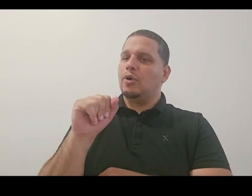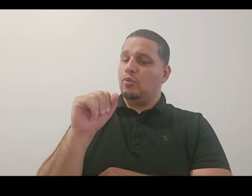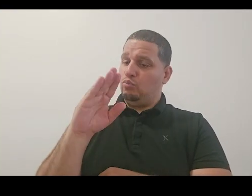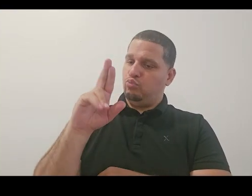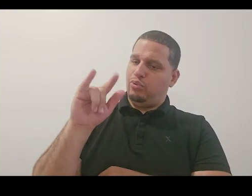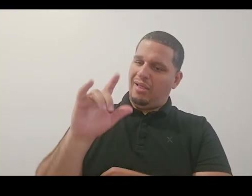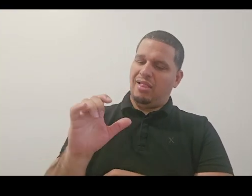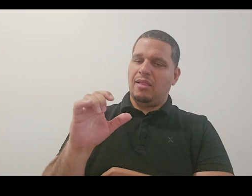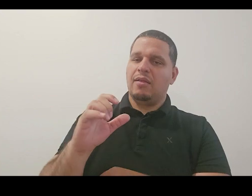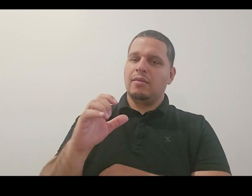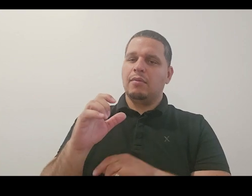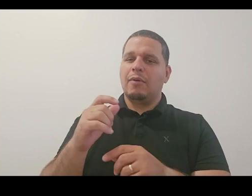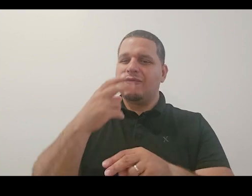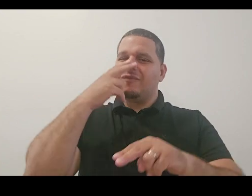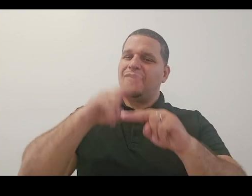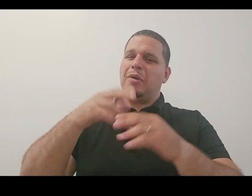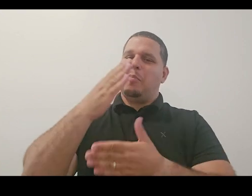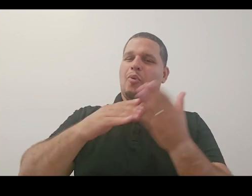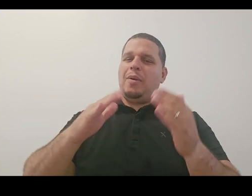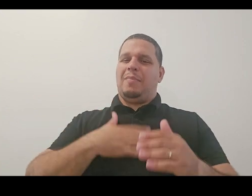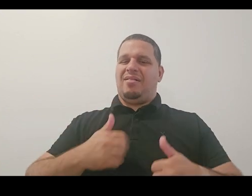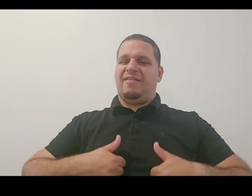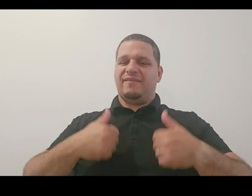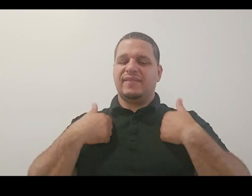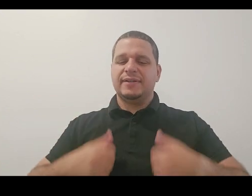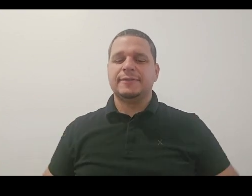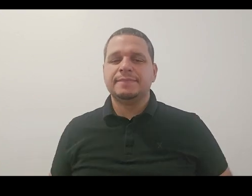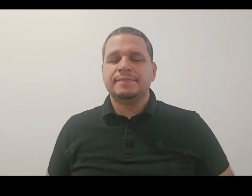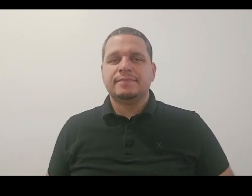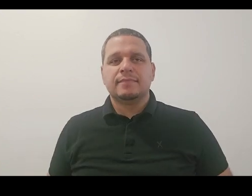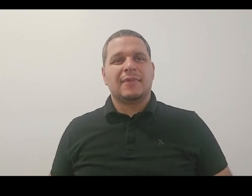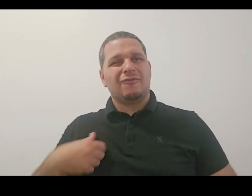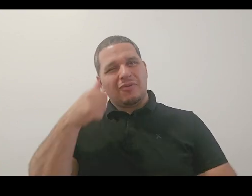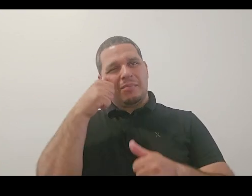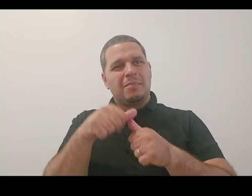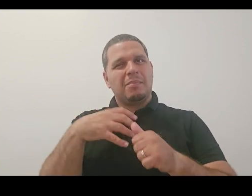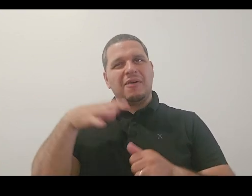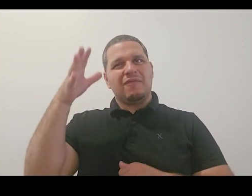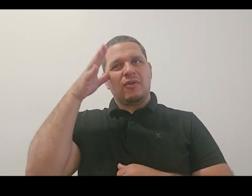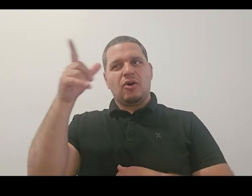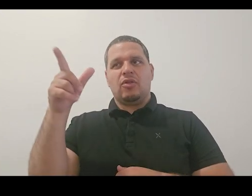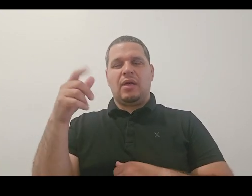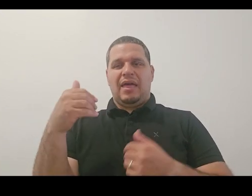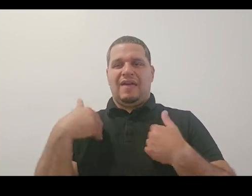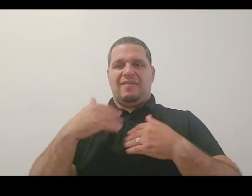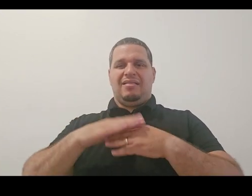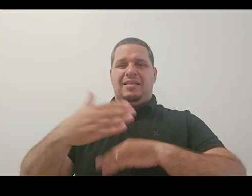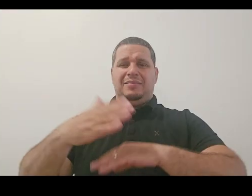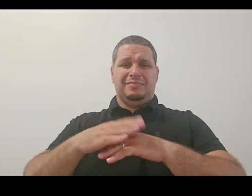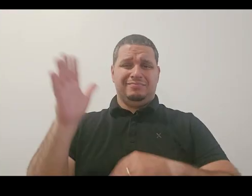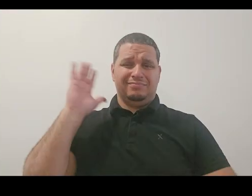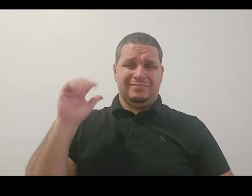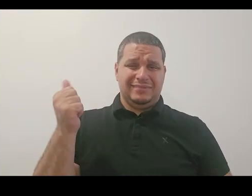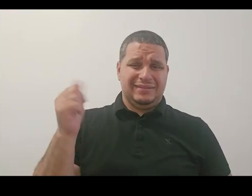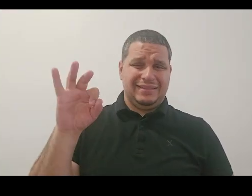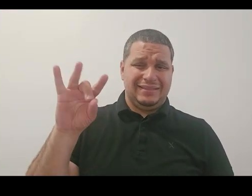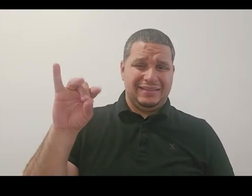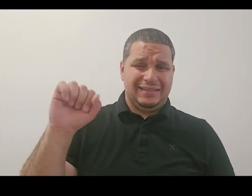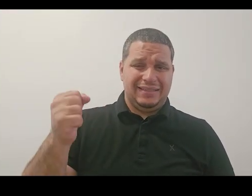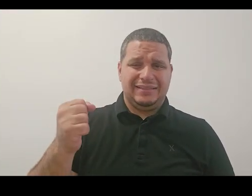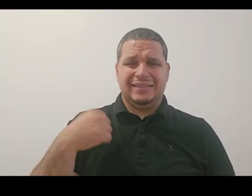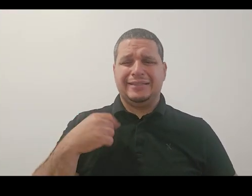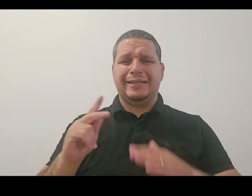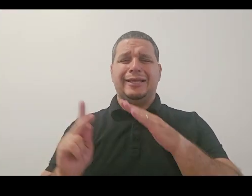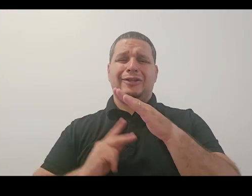life. I remember my father making sure that I had a laptop back in the 80s when I was in like kindergarten. I